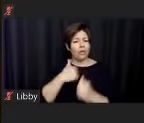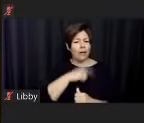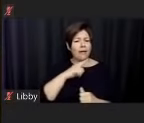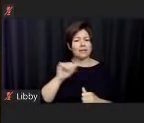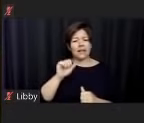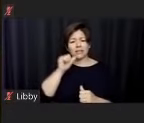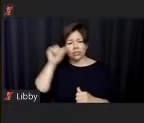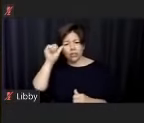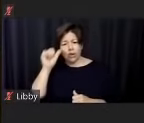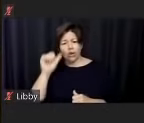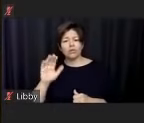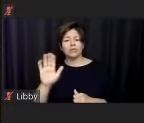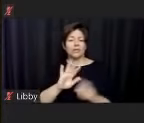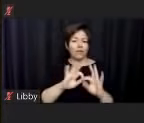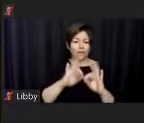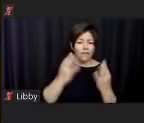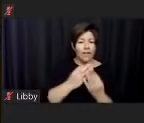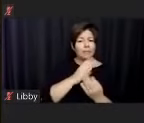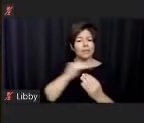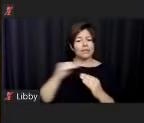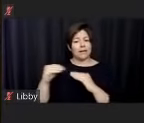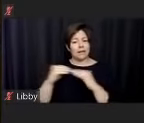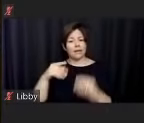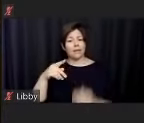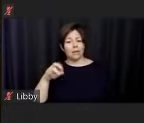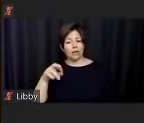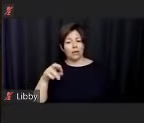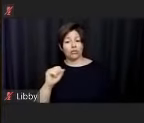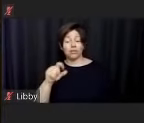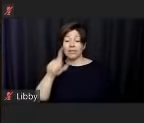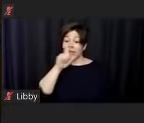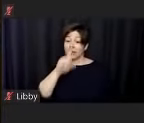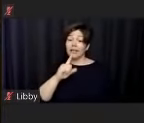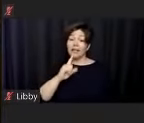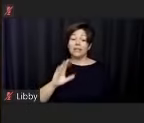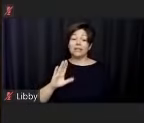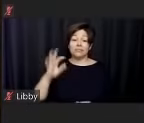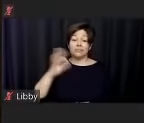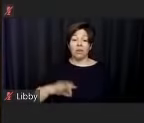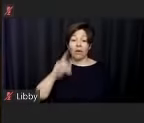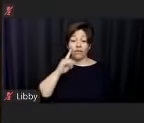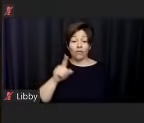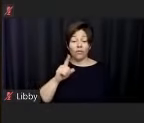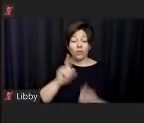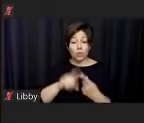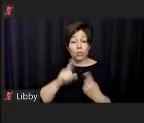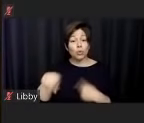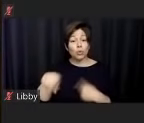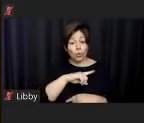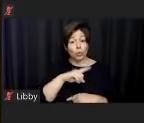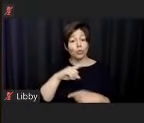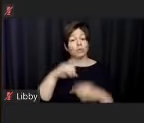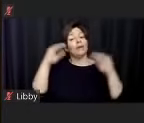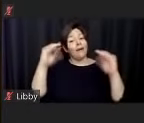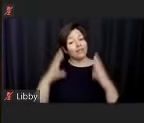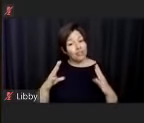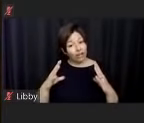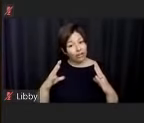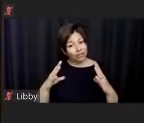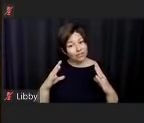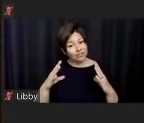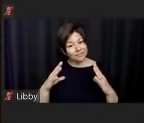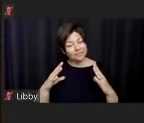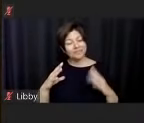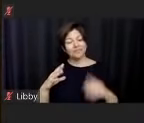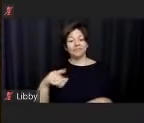families, and their peers. It is a credit to you. It is a credit to you as educators that